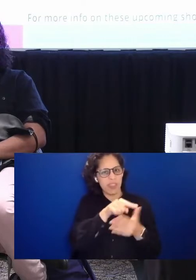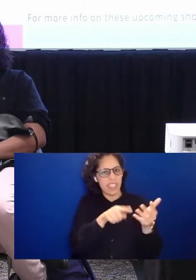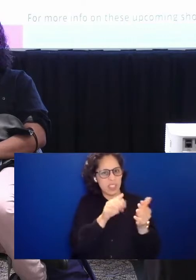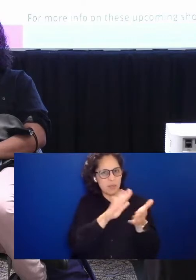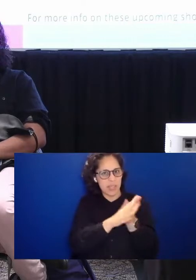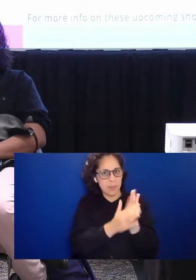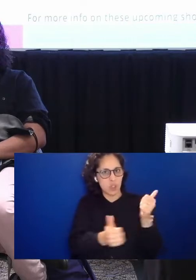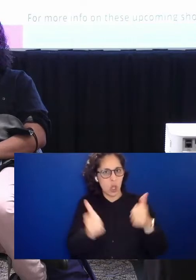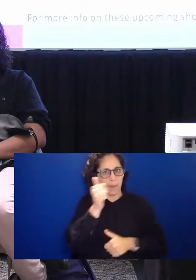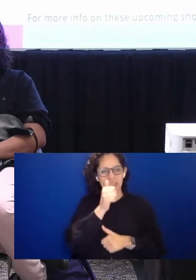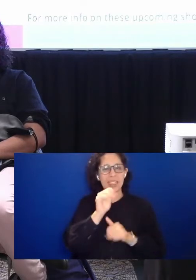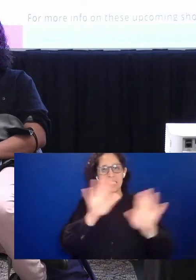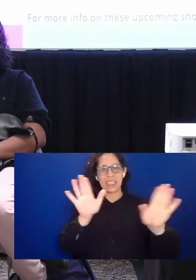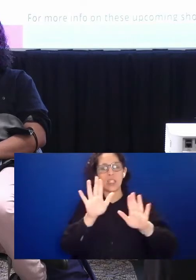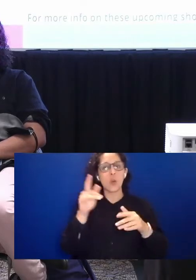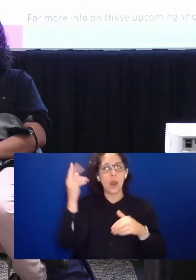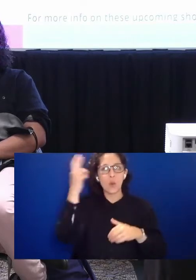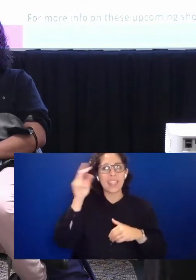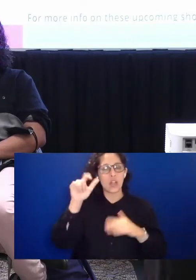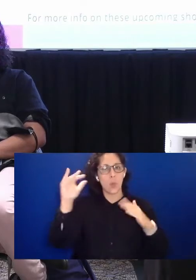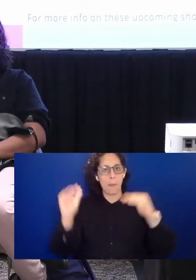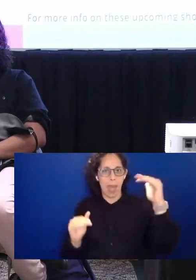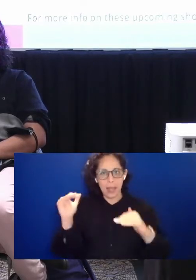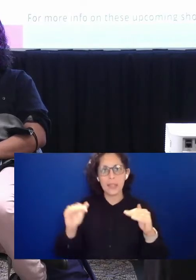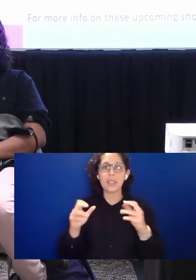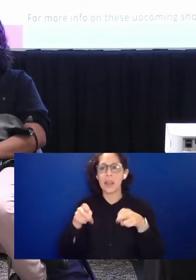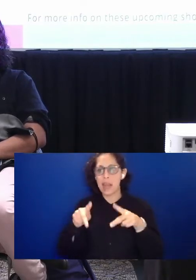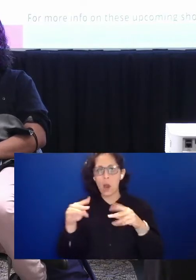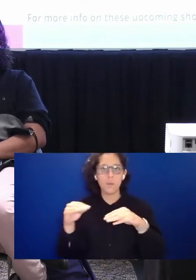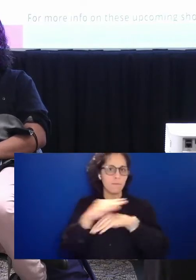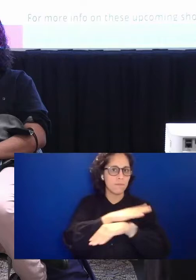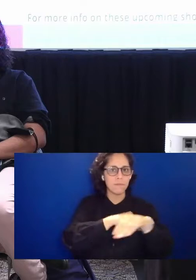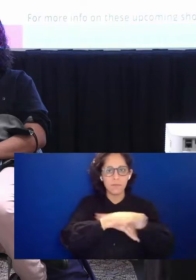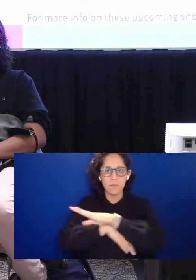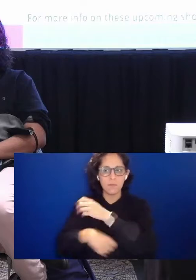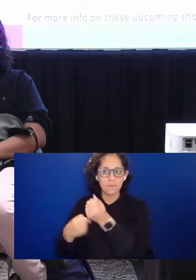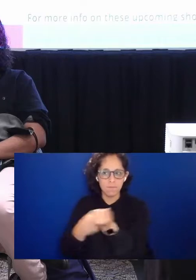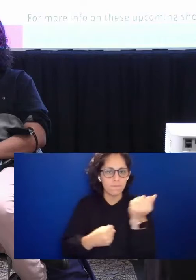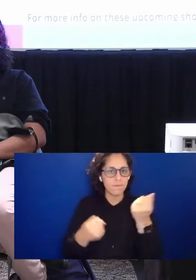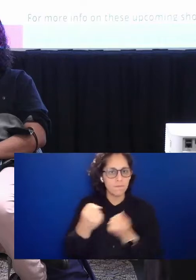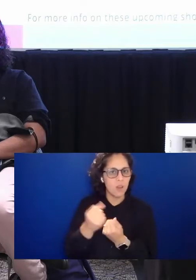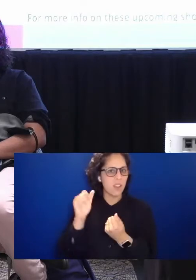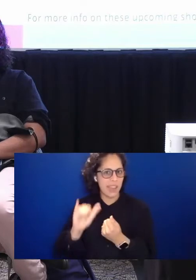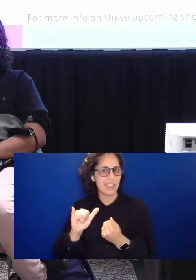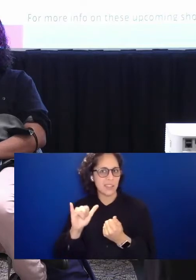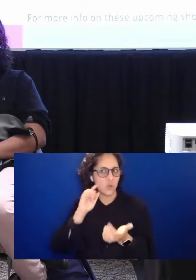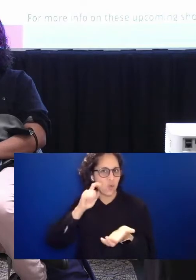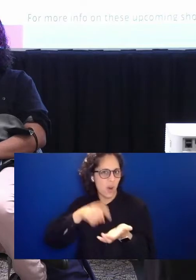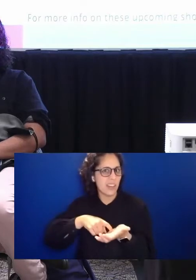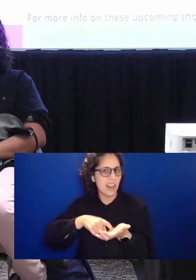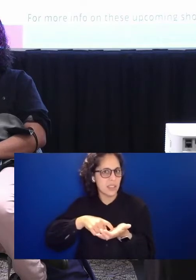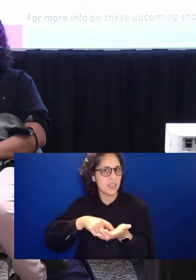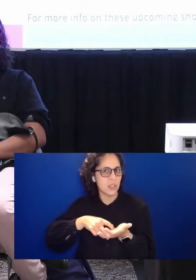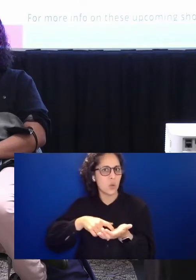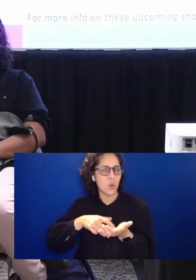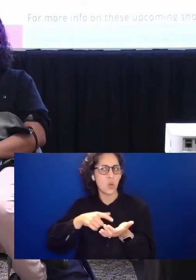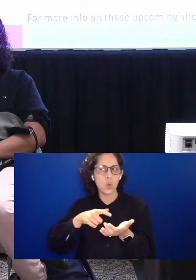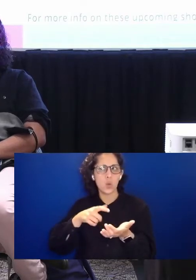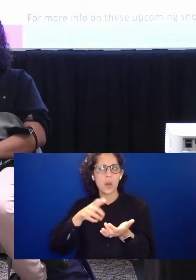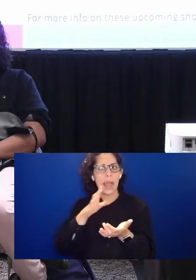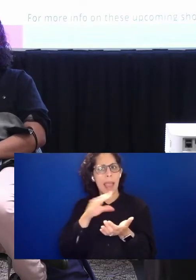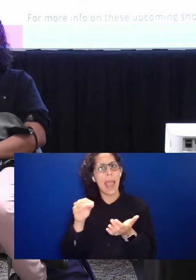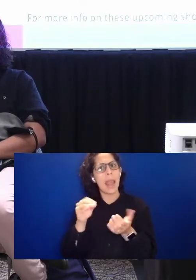feed each other. And that's been really, yeah, recognizing that and making it dominant has